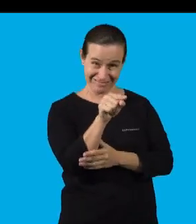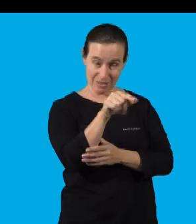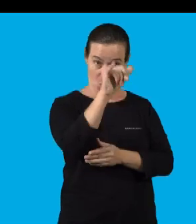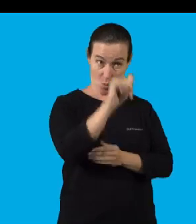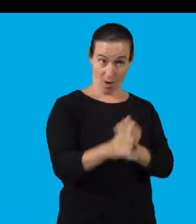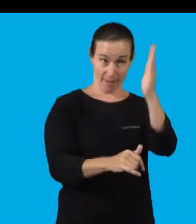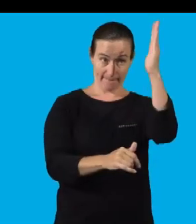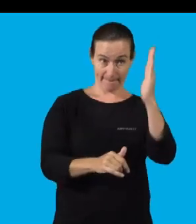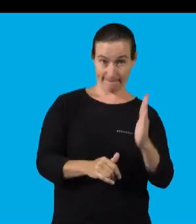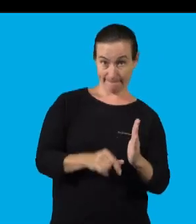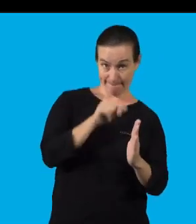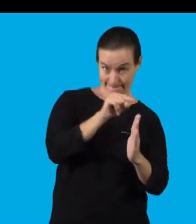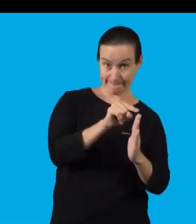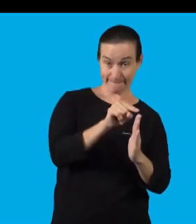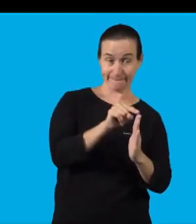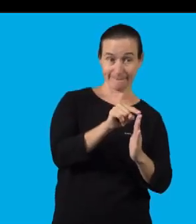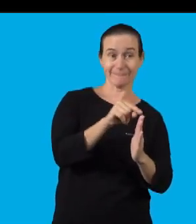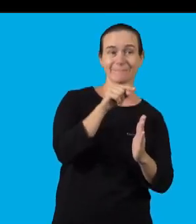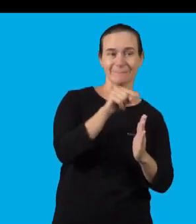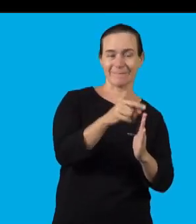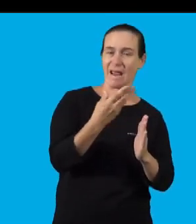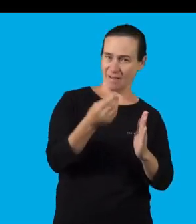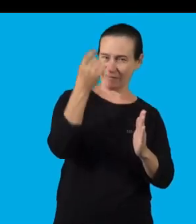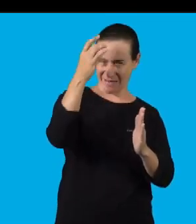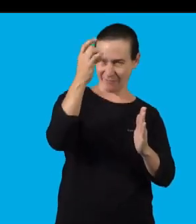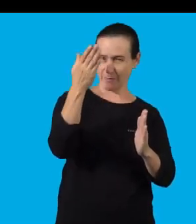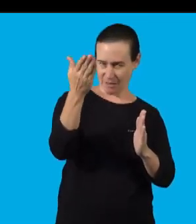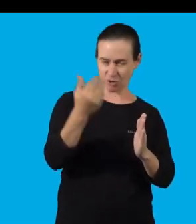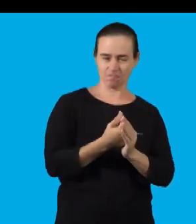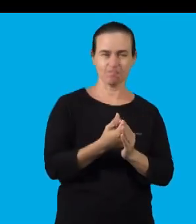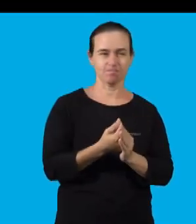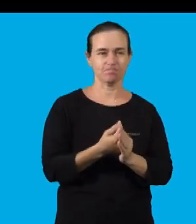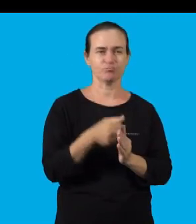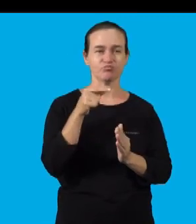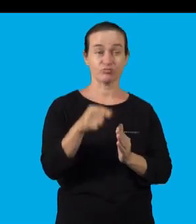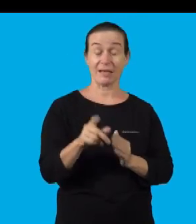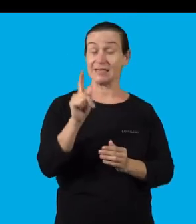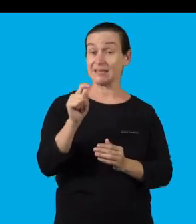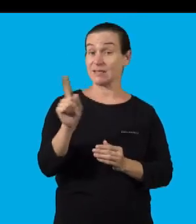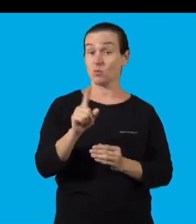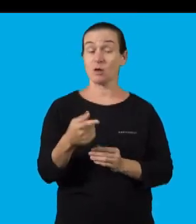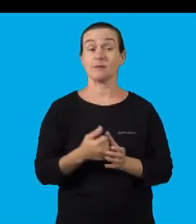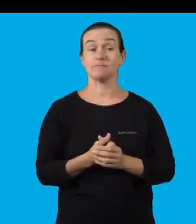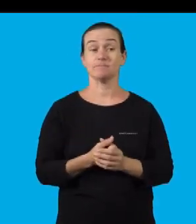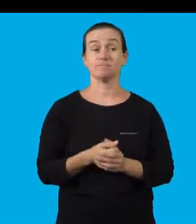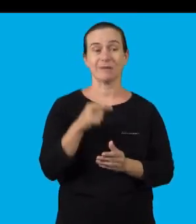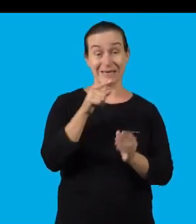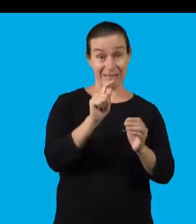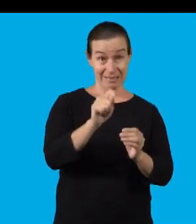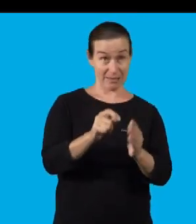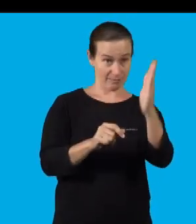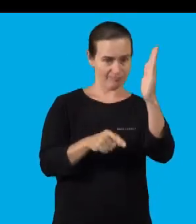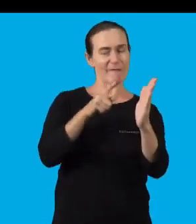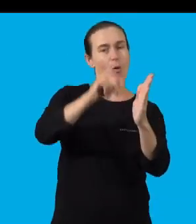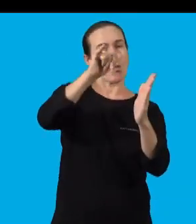that t is the y-intercept. Of course, this was also given in our information. And us knowing that t is the y-intercept,